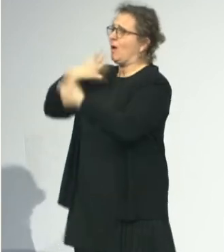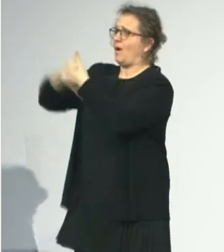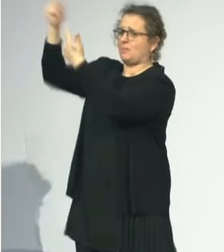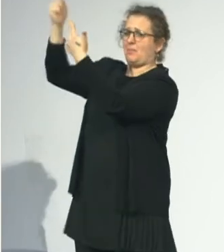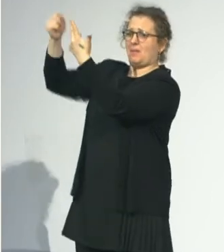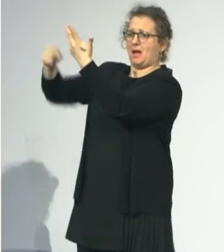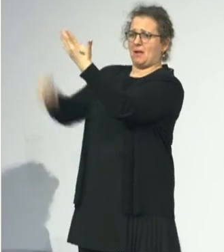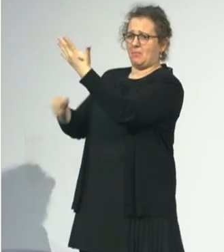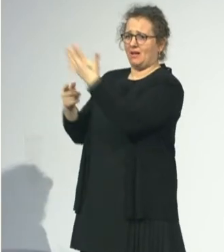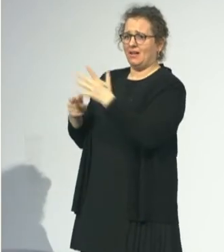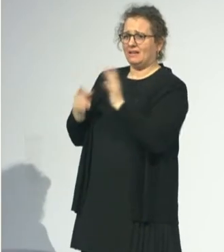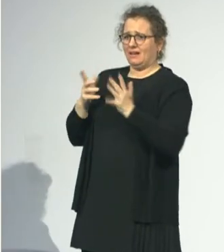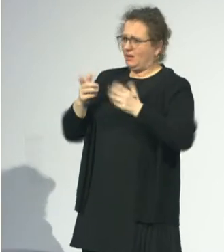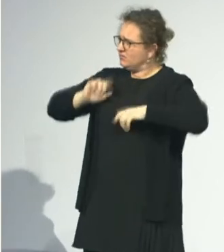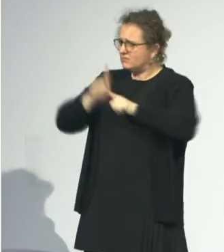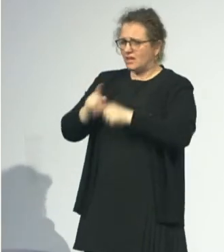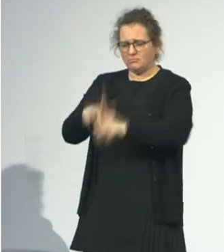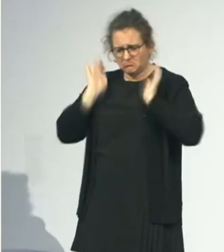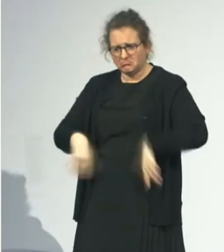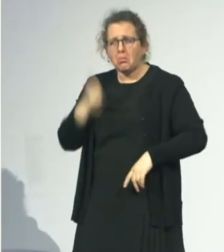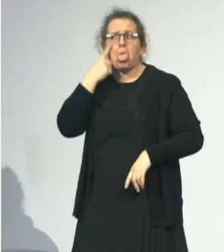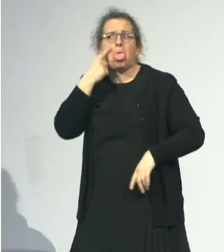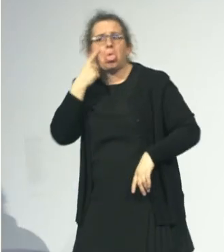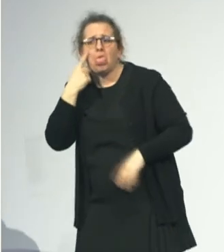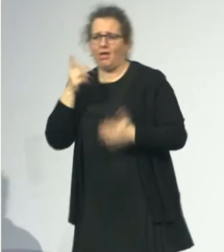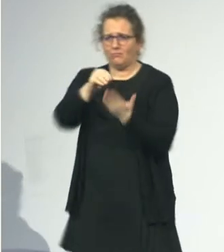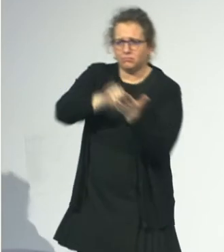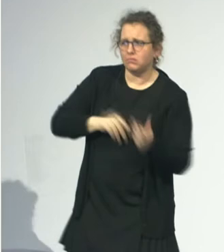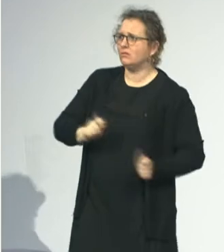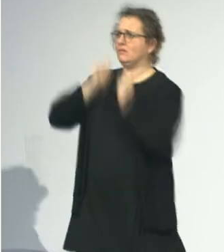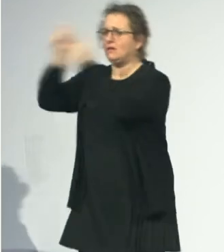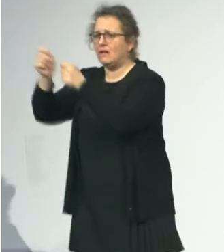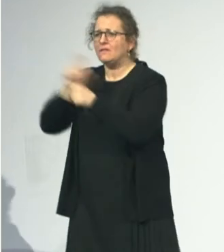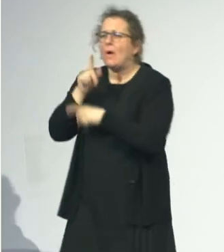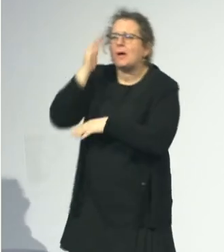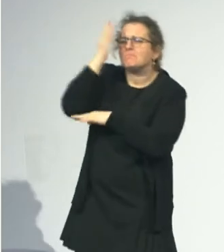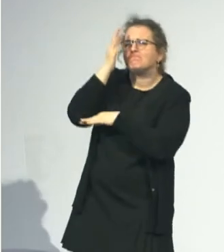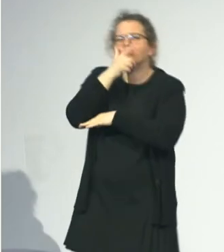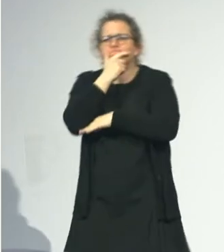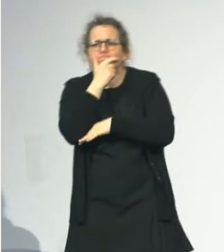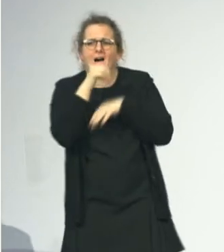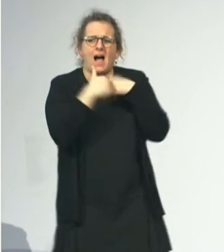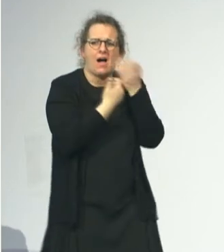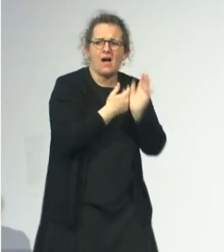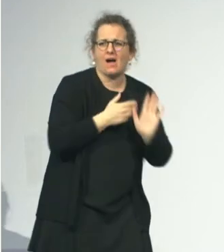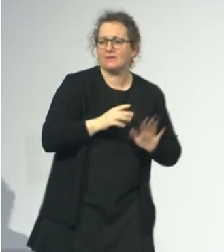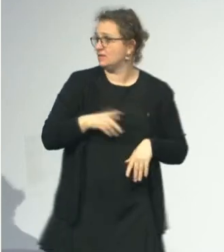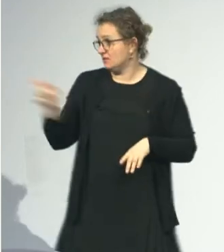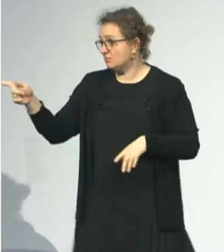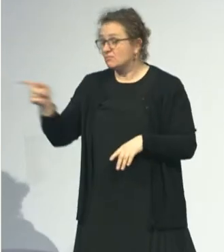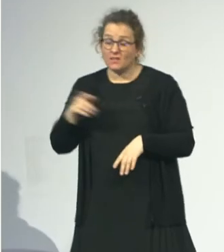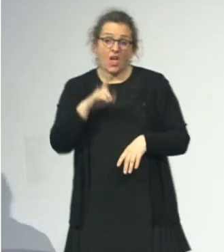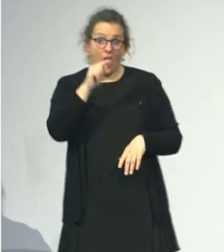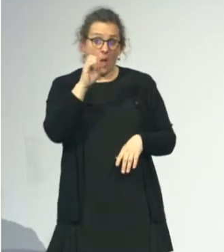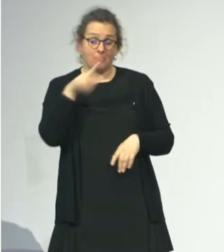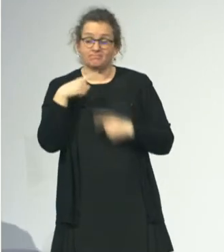Yes, yeah. Sorry. No, absolutely. I should emphasize that. Nominate, nominate, nominate. It's like location, location, location. Yes.